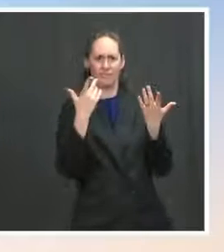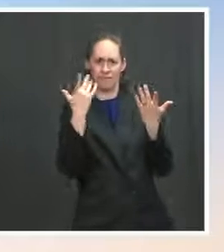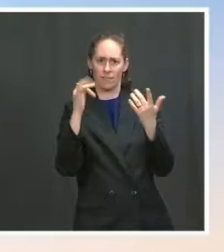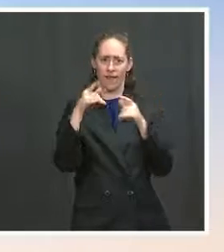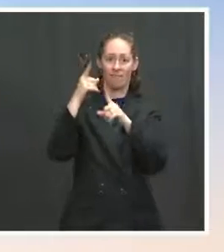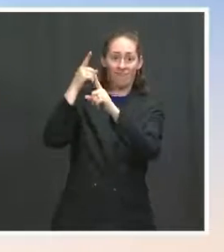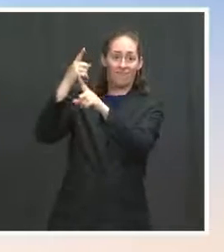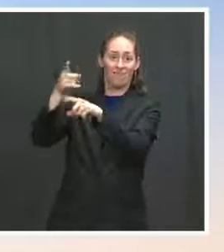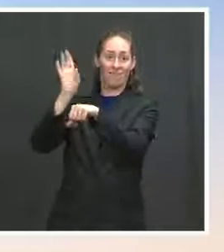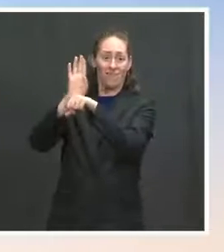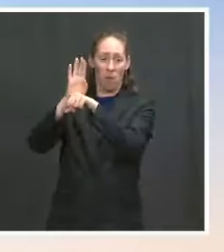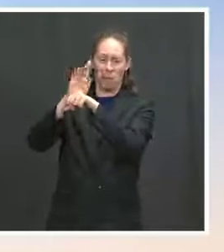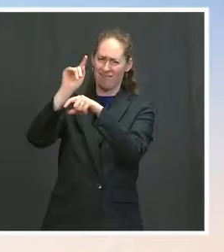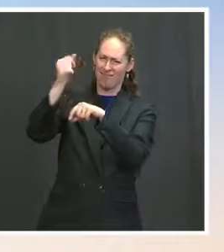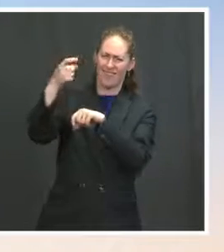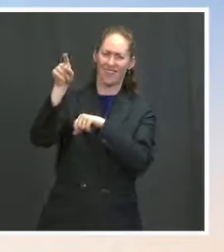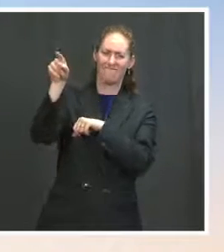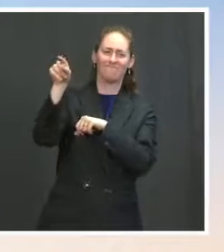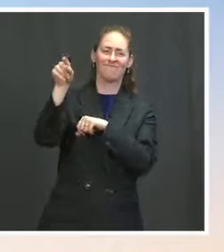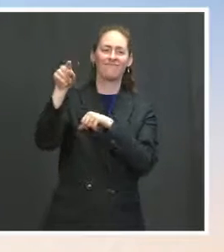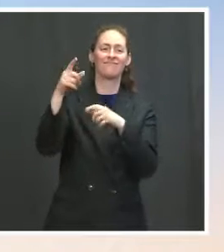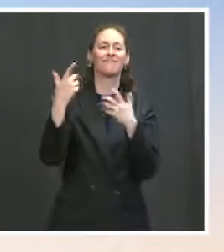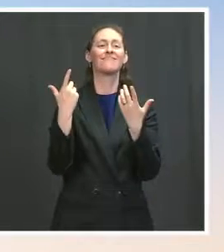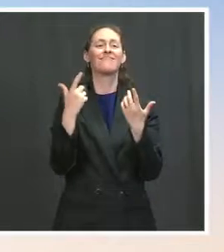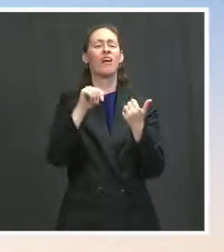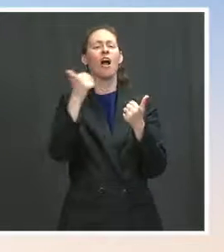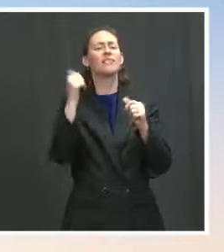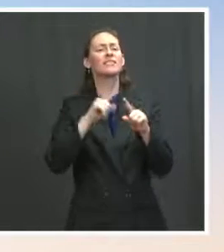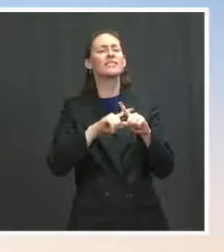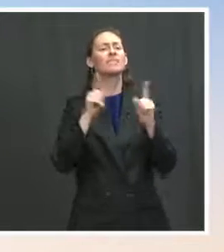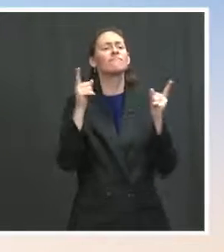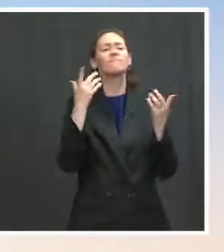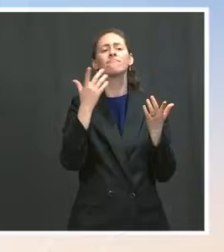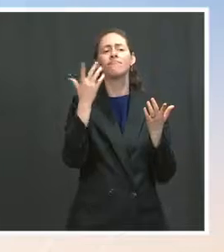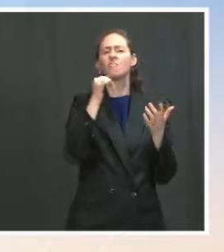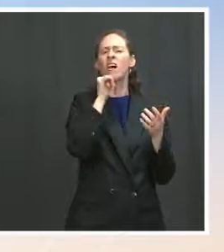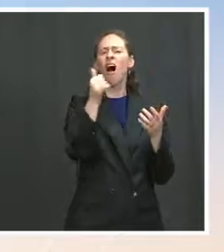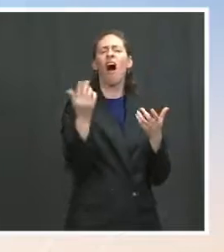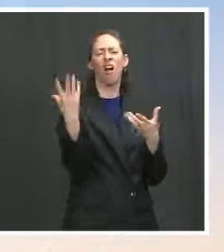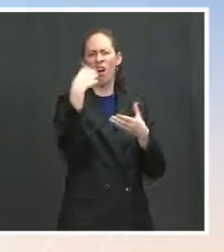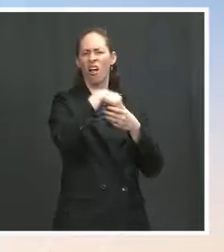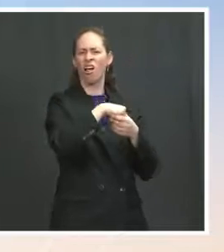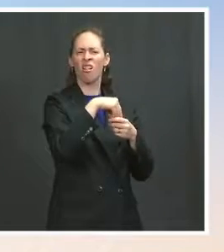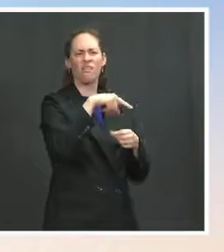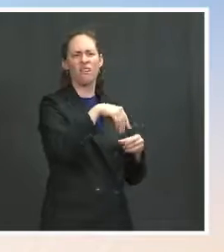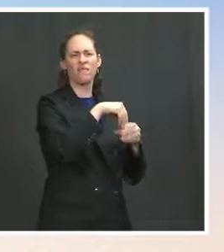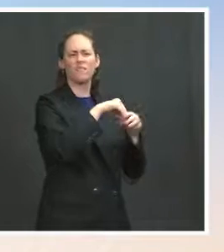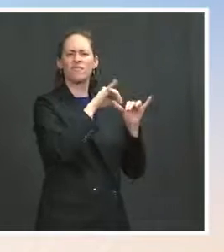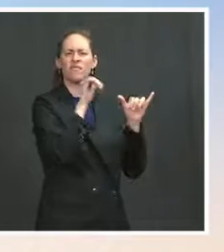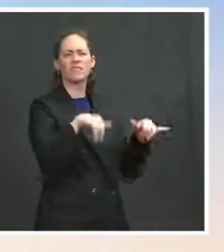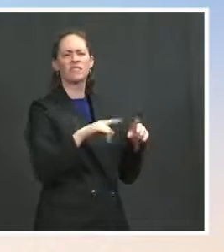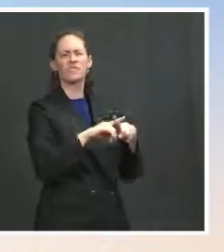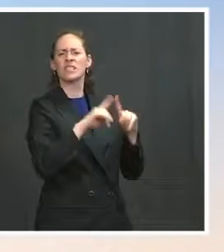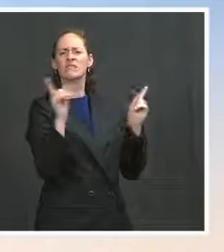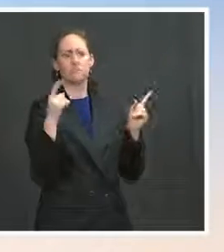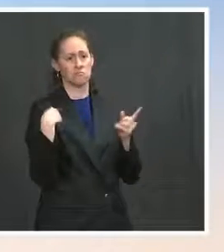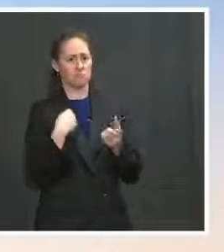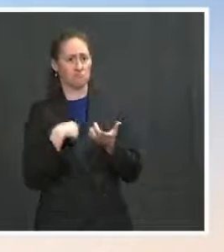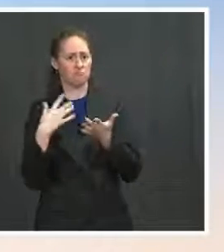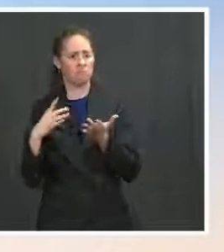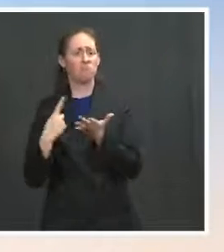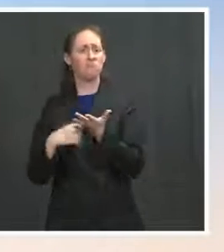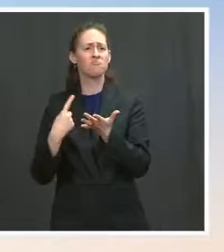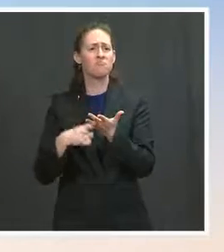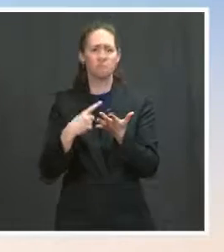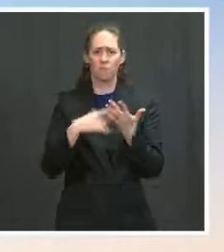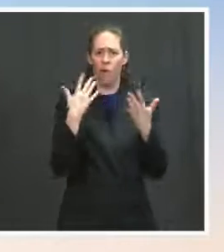components of his ideas that are not in this infrastructure negotiation right now. And you've referenced many of them in the American Families Plan. I'm not going to predetermine what all